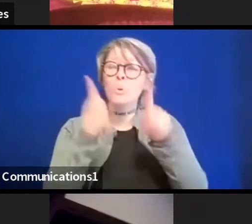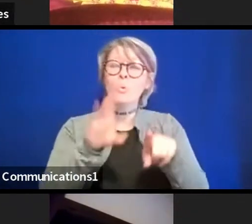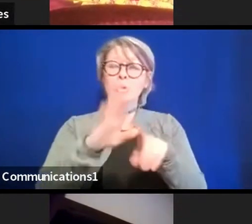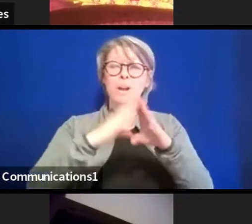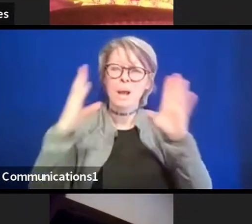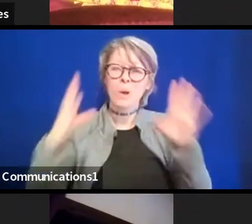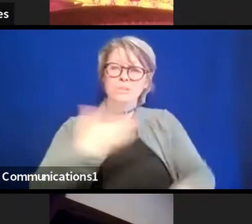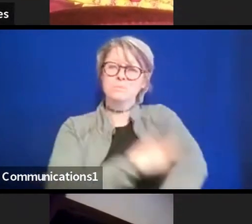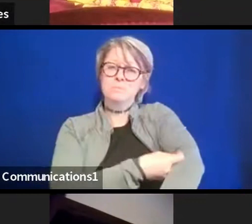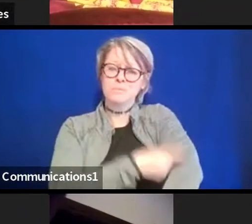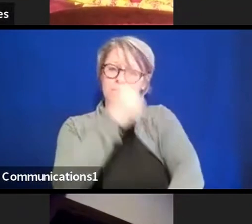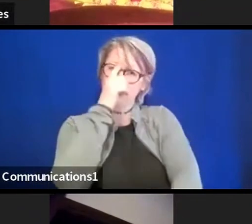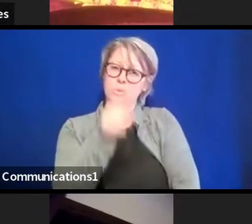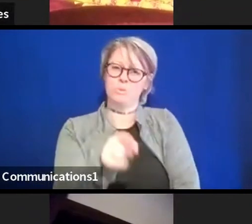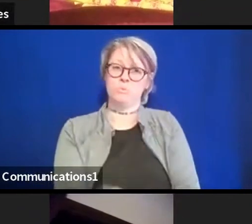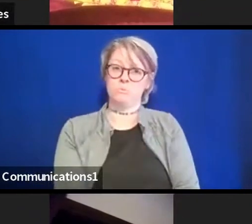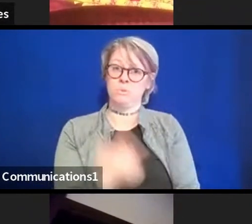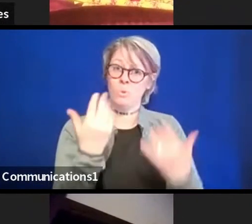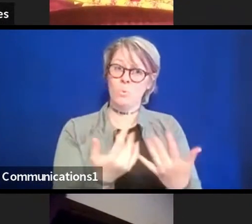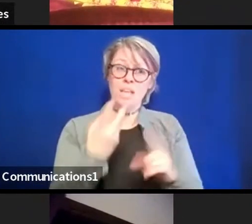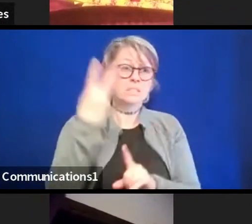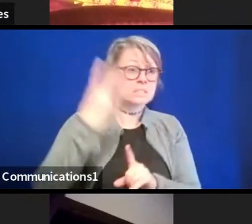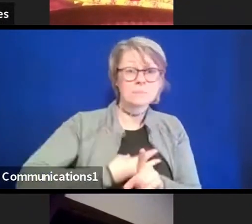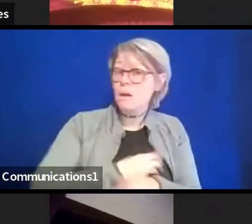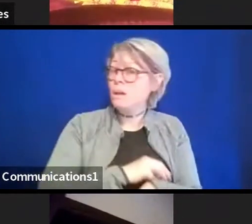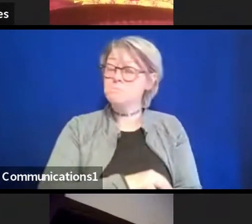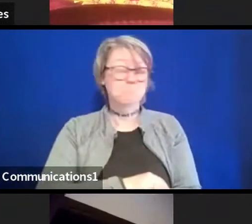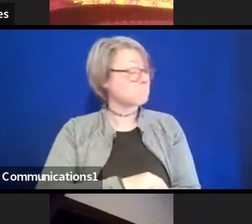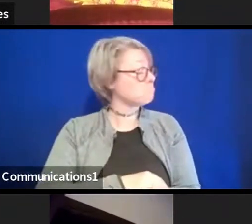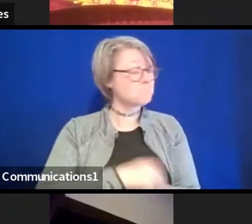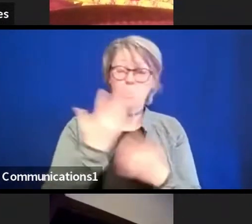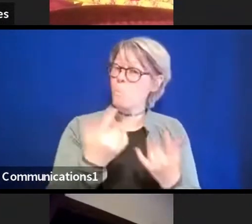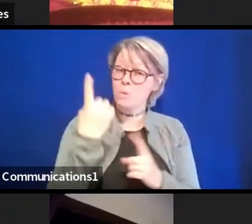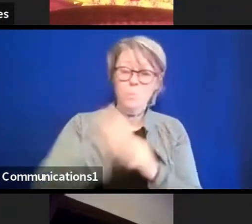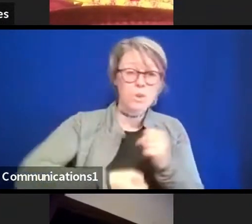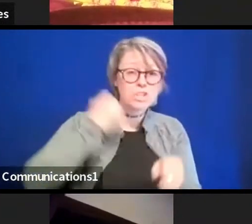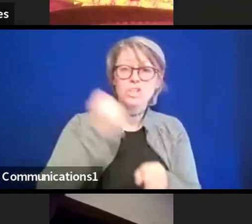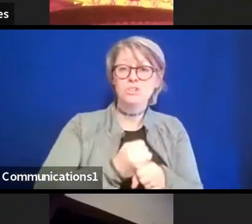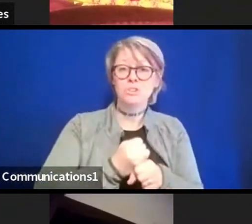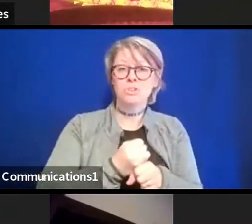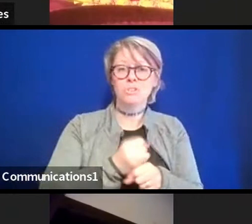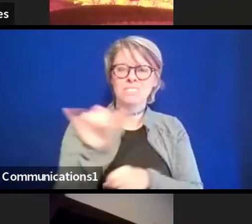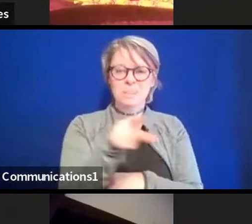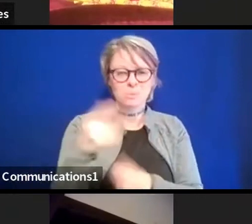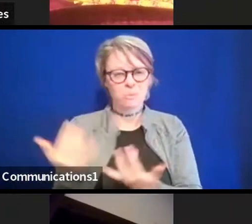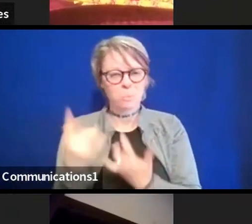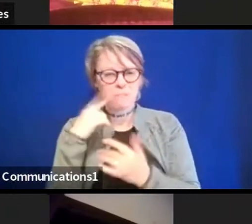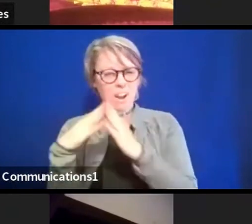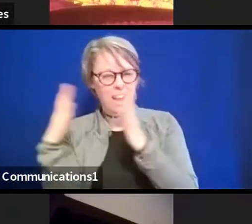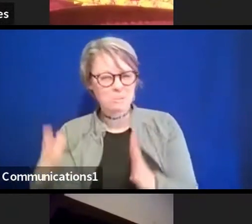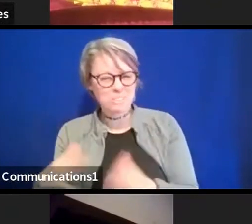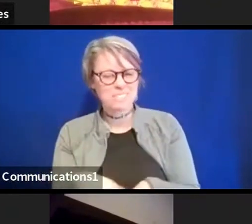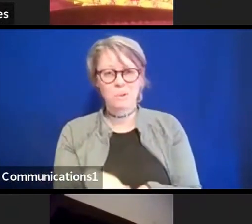call. You won't have to wait 6 months or a year like you do for housing or like you